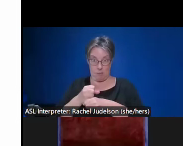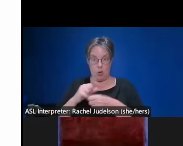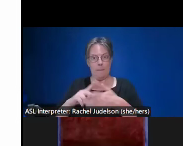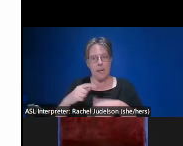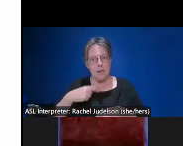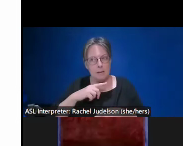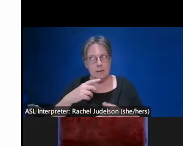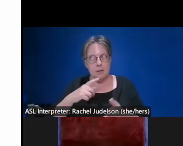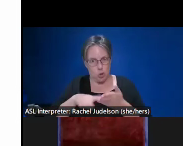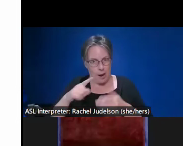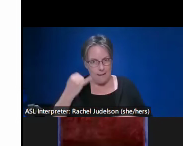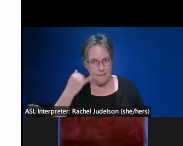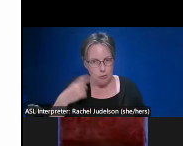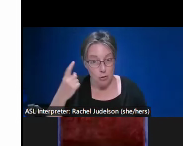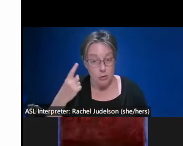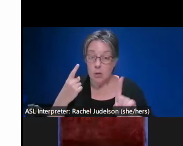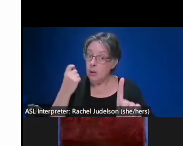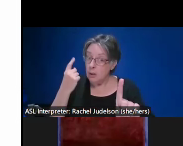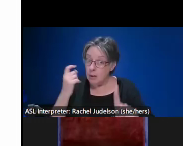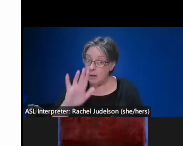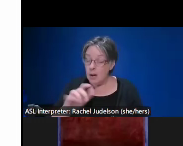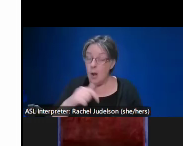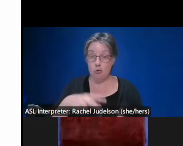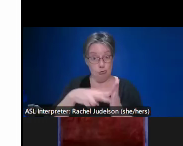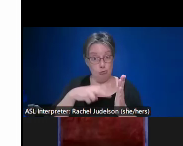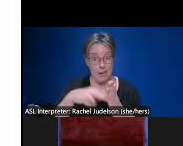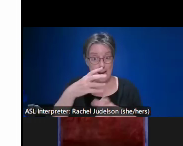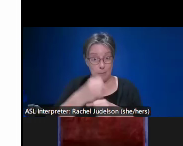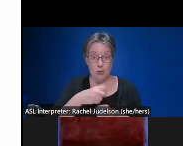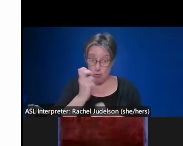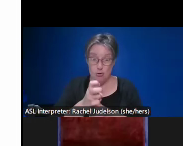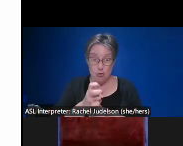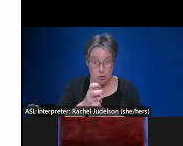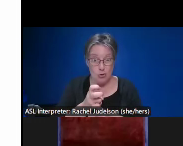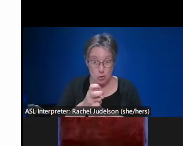abstracts is a difficult task. It does require a fair amount of